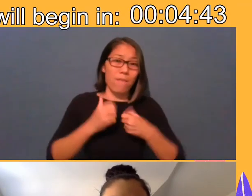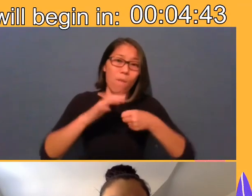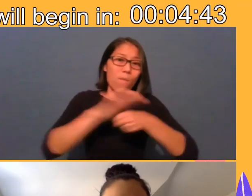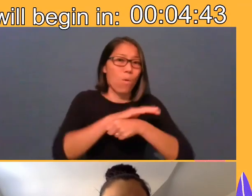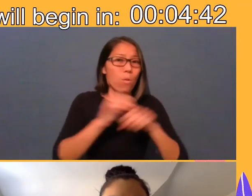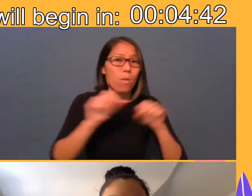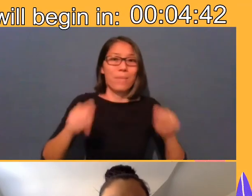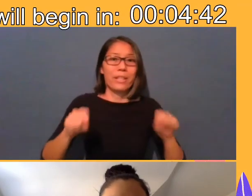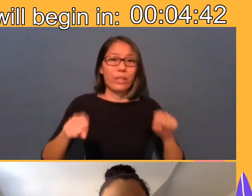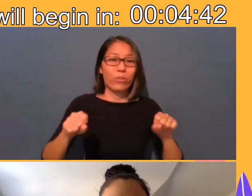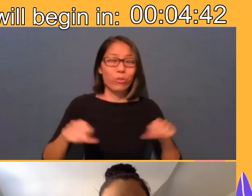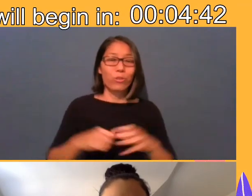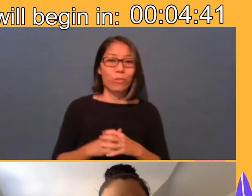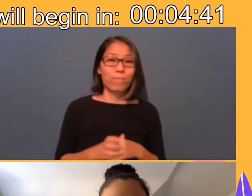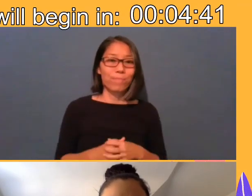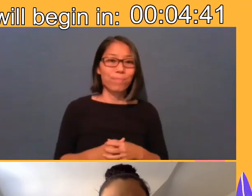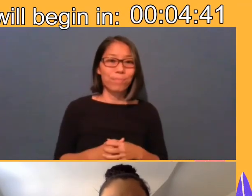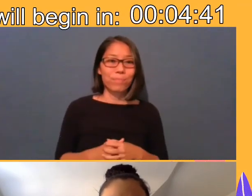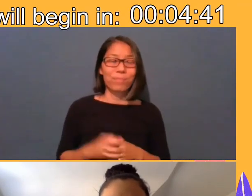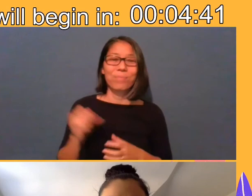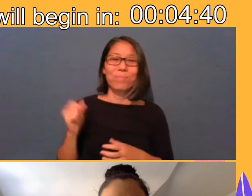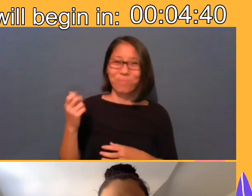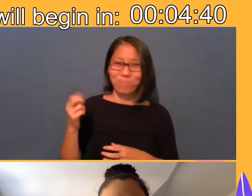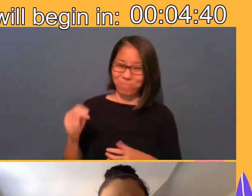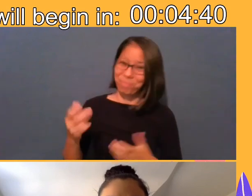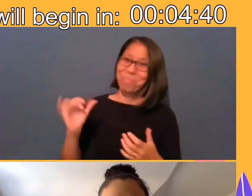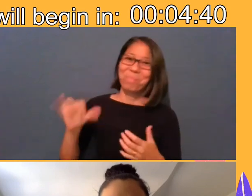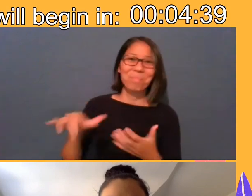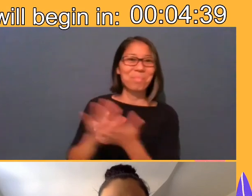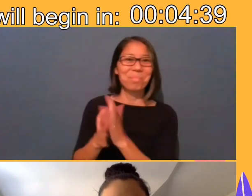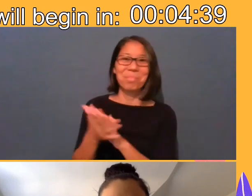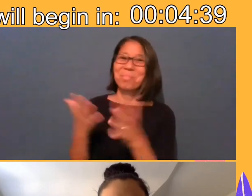potential. And so it is. That's it.